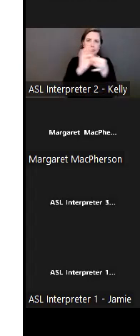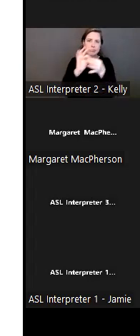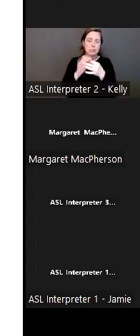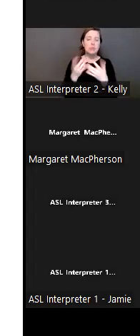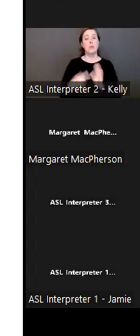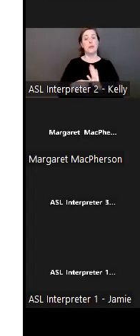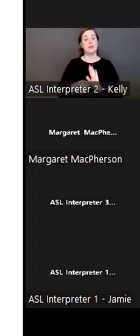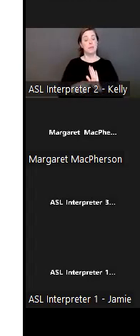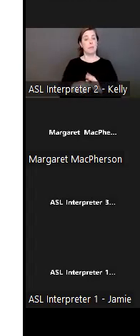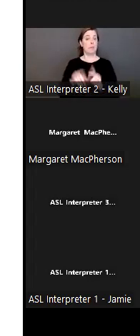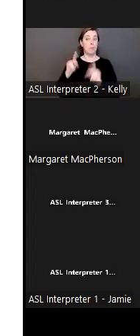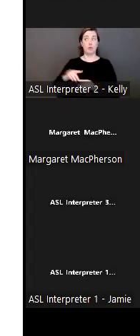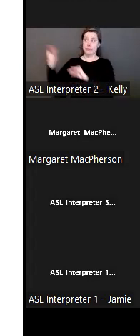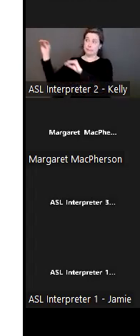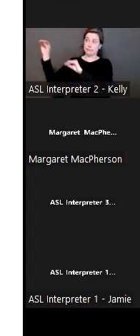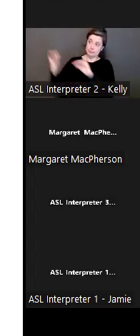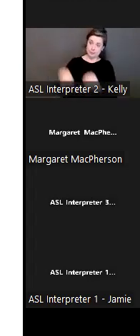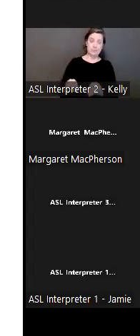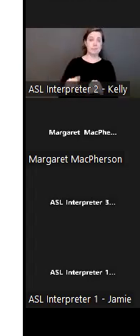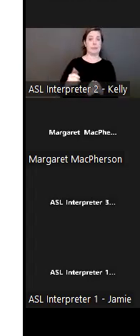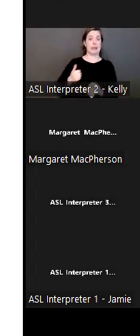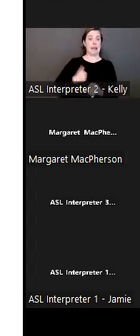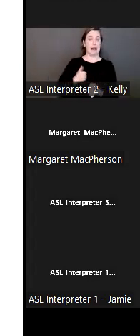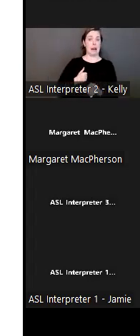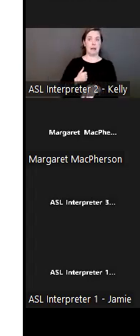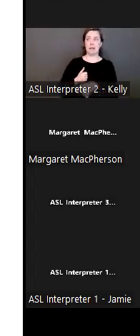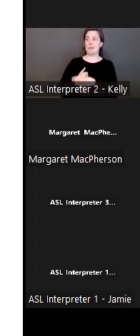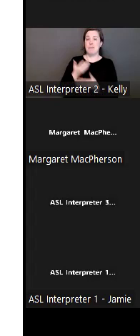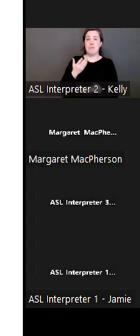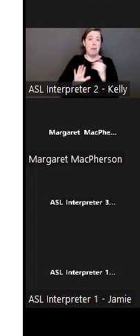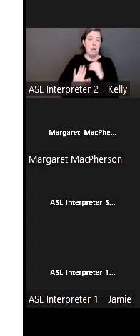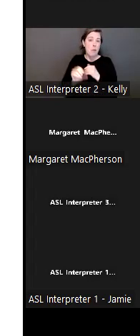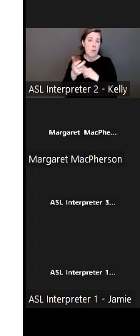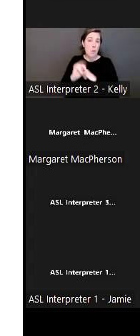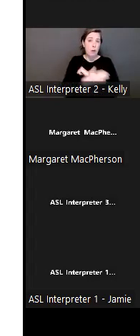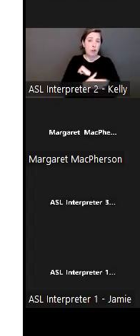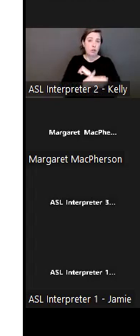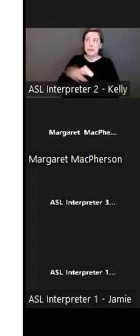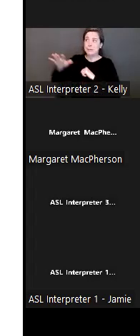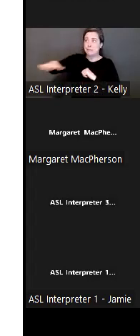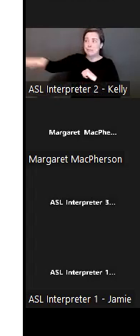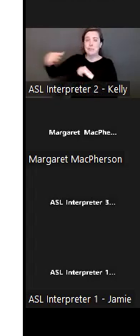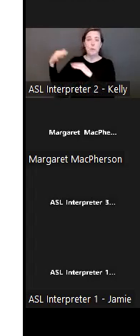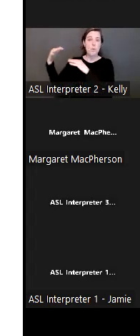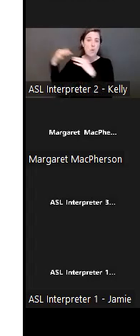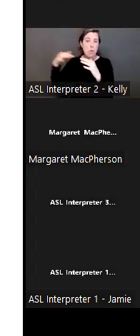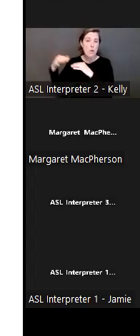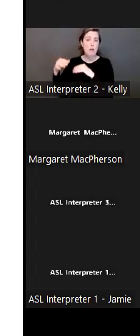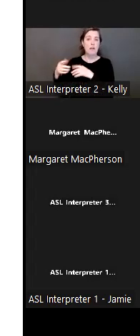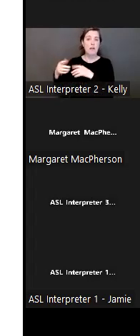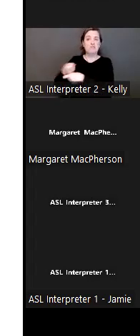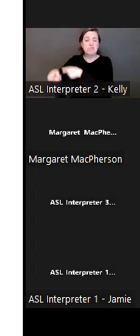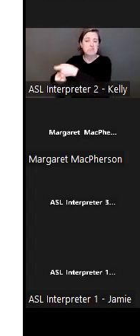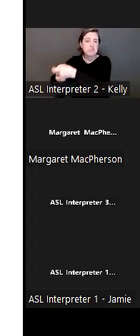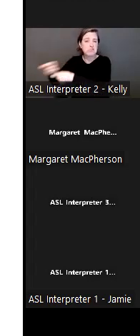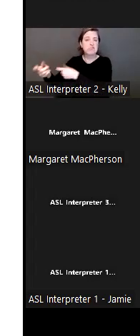that person has left a situation of war or genocide and then had to be relocated to a refugee camp,